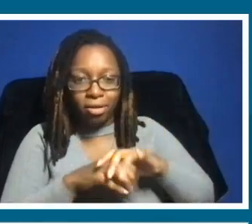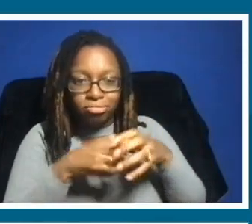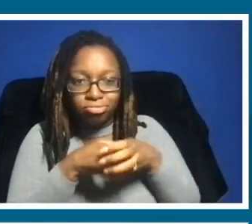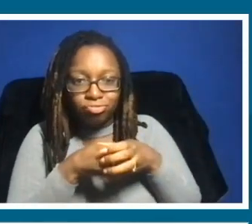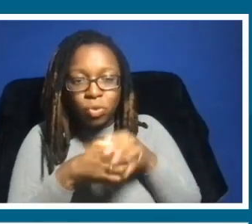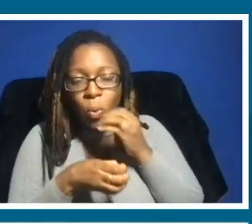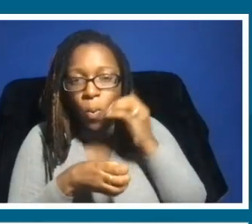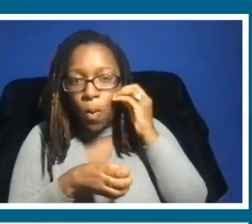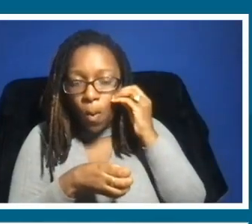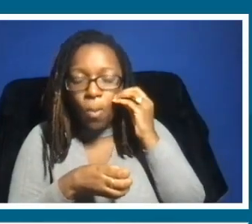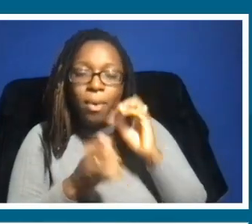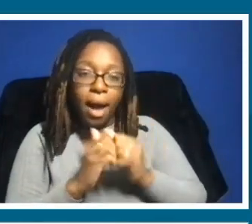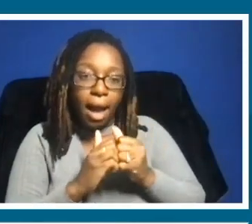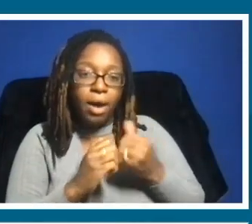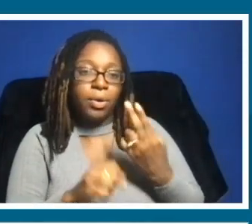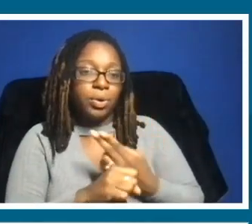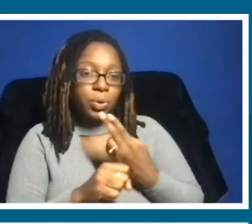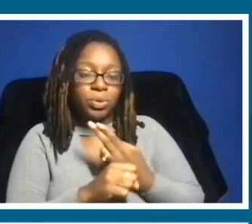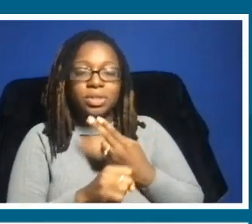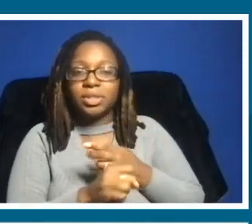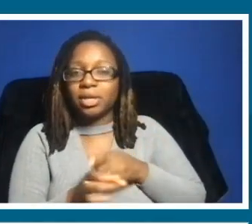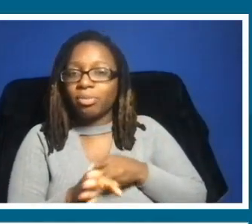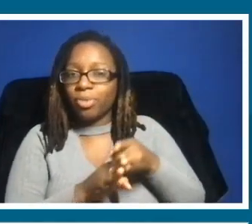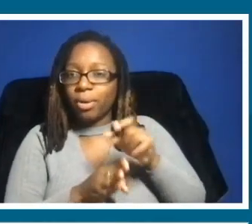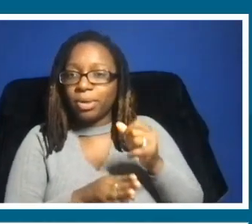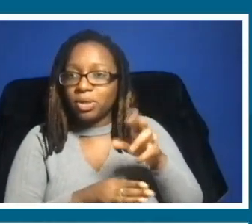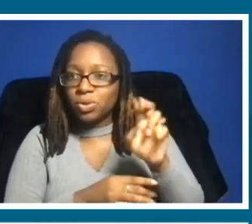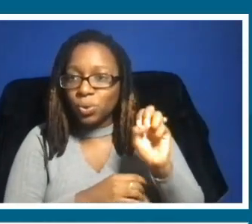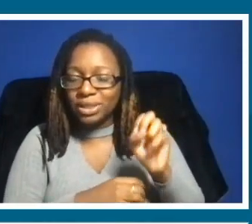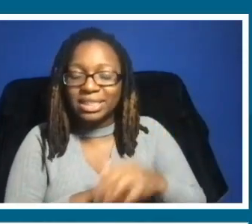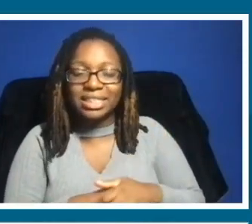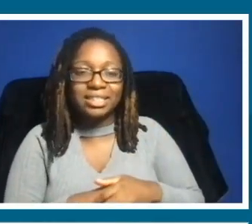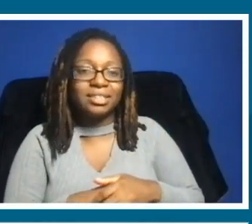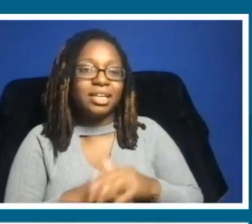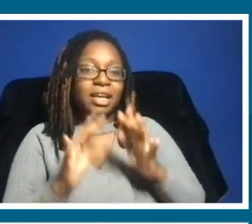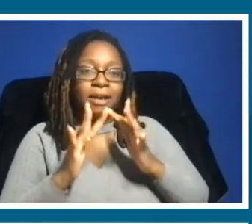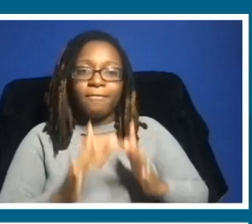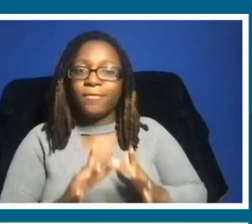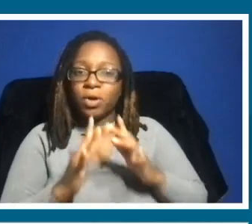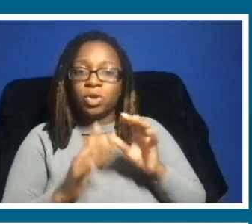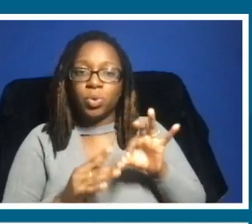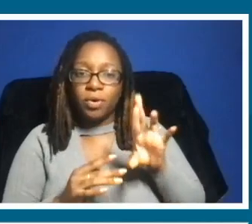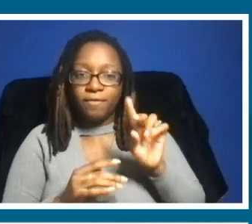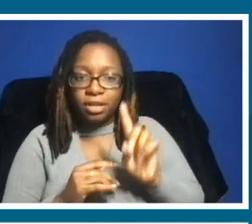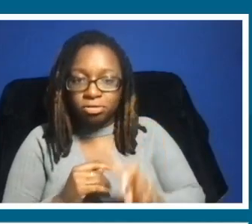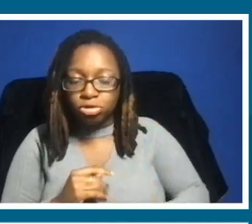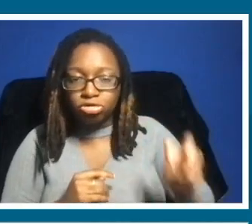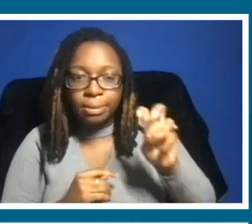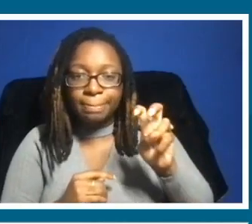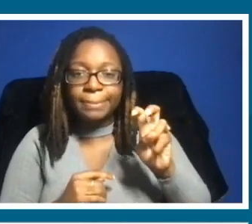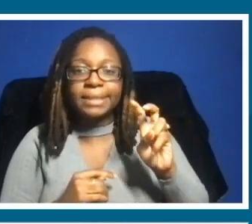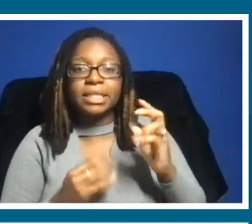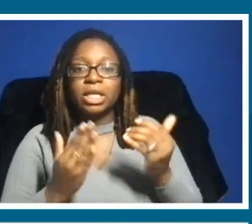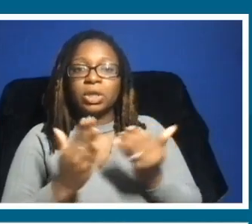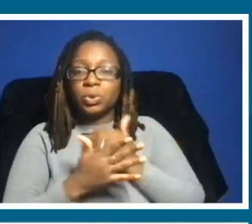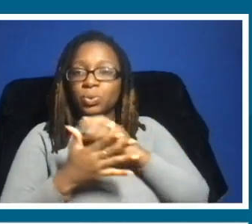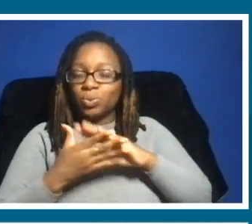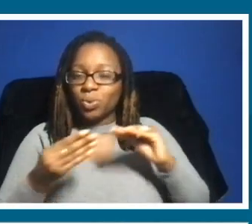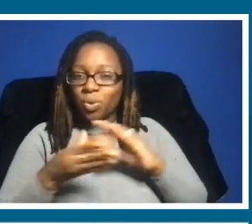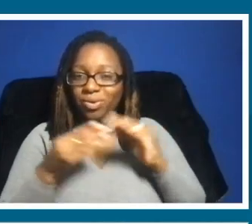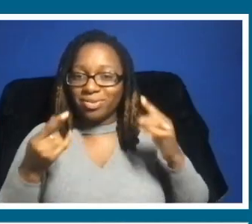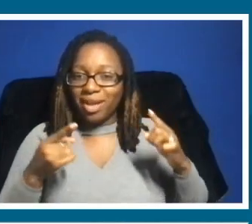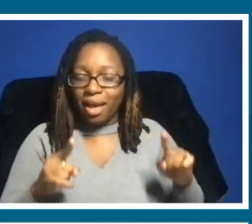primary sources, through virtual field trips, through the news stories that are happening past and